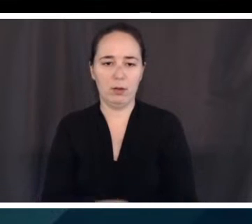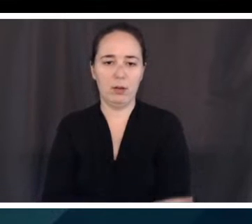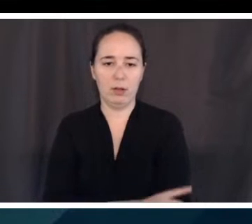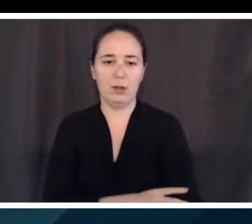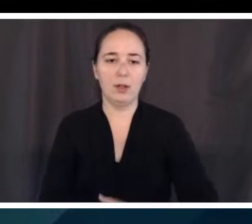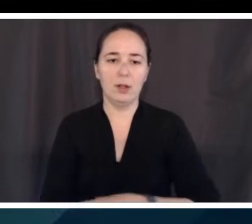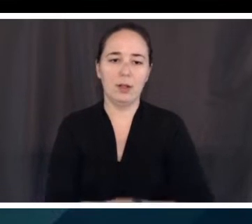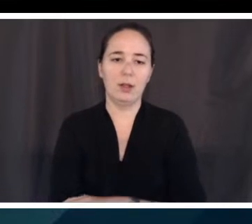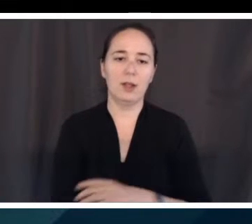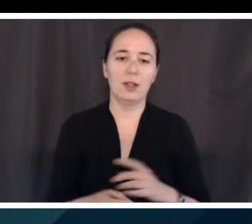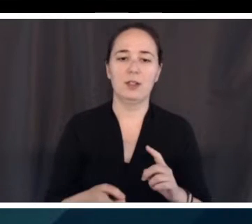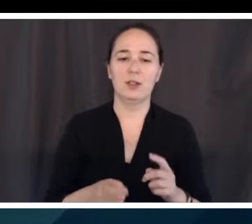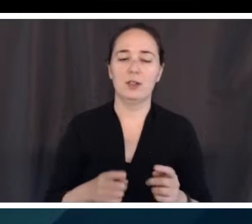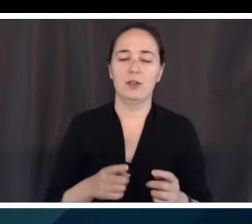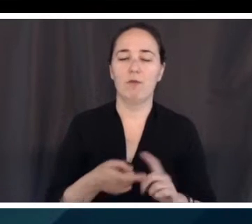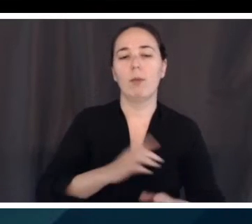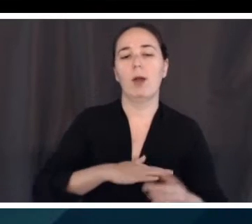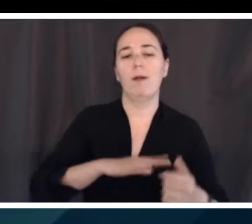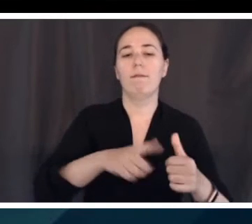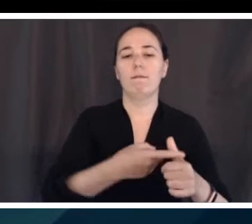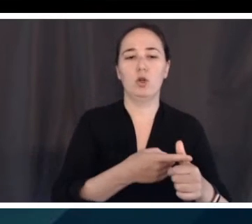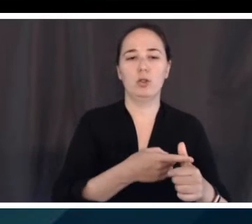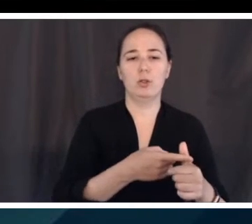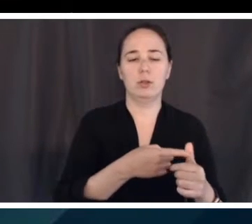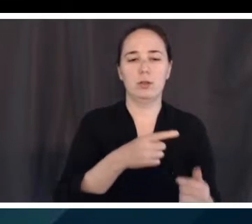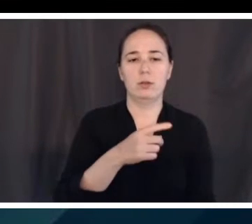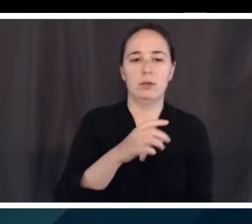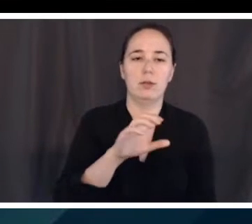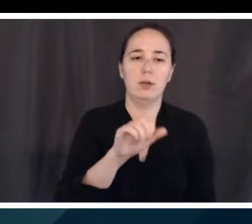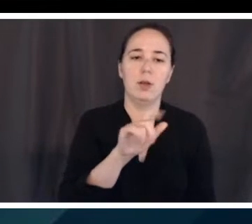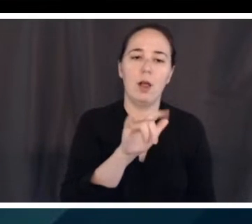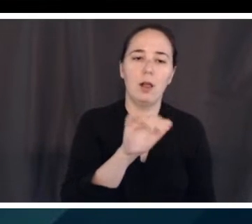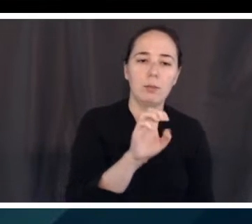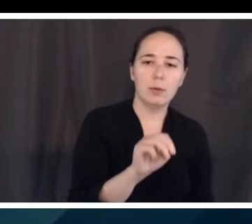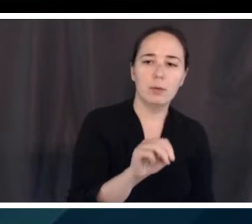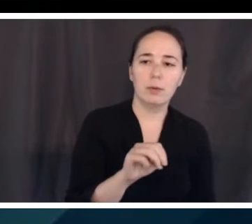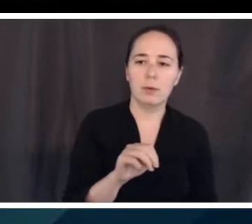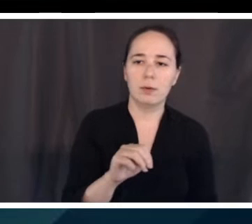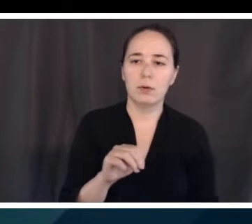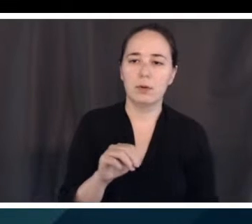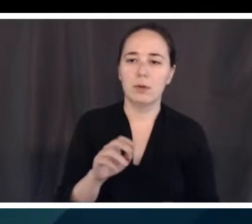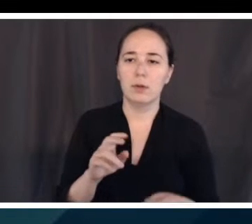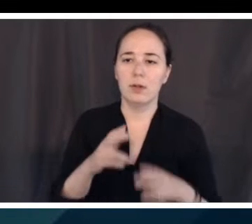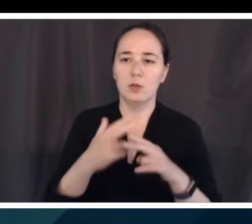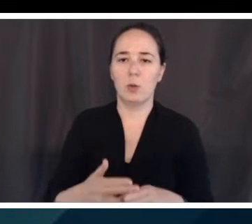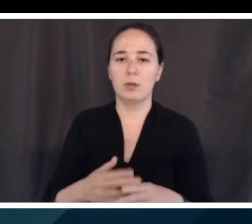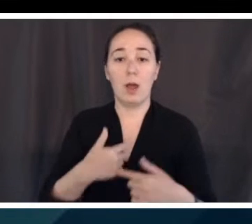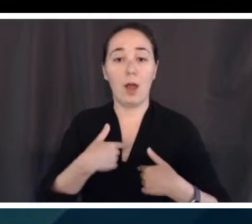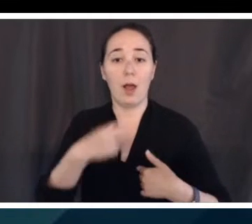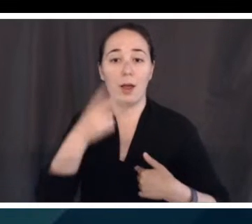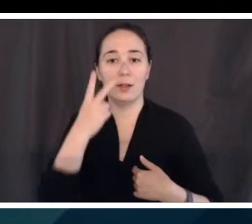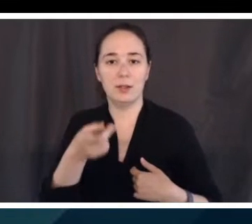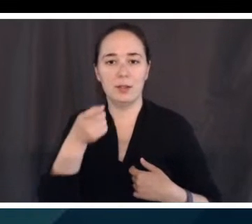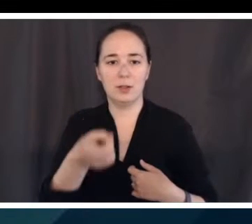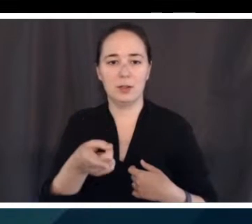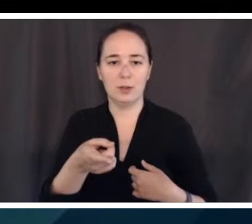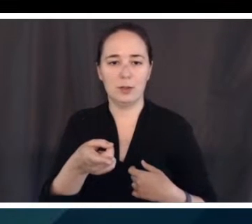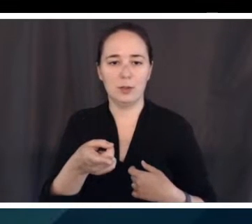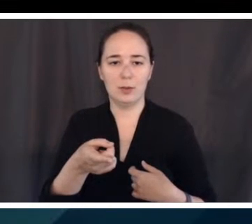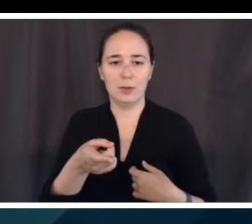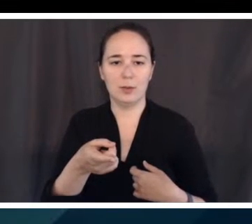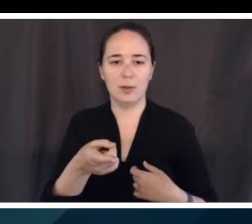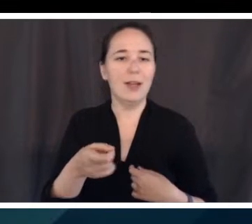first album I put out of my own, and it's called "I See You," not like the